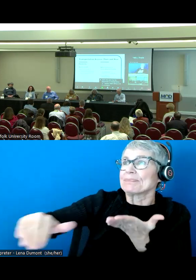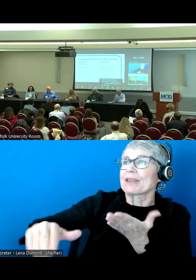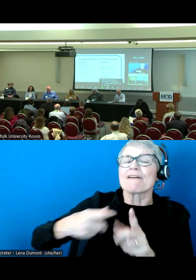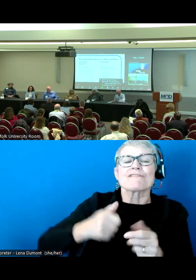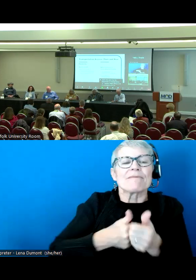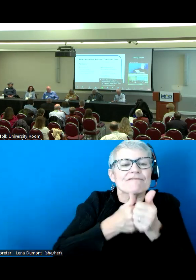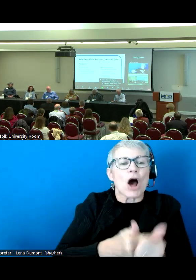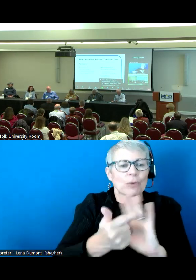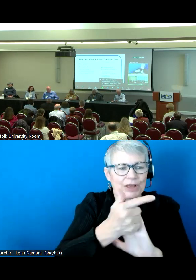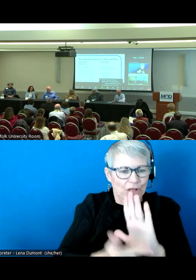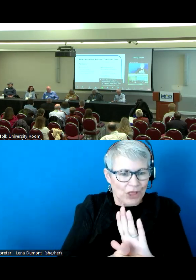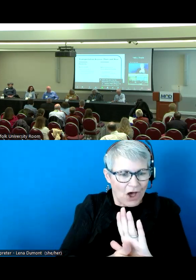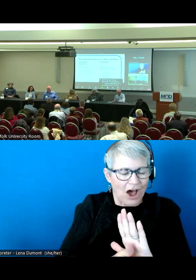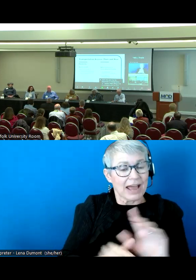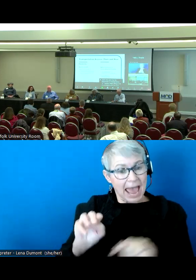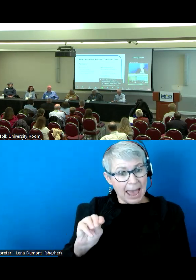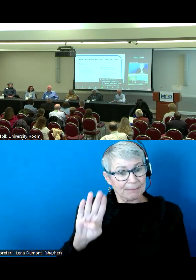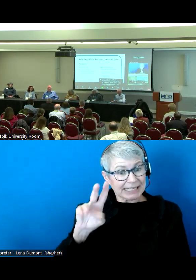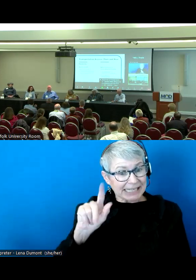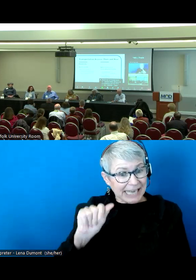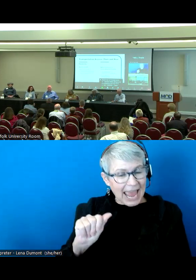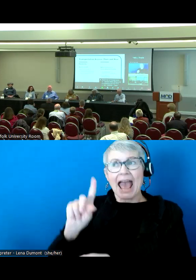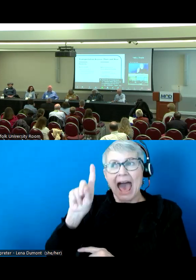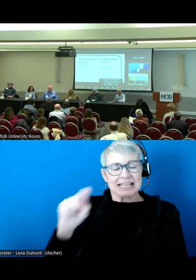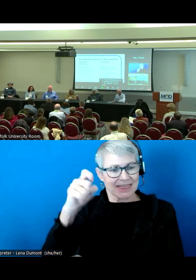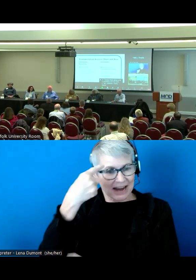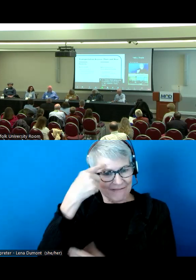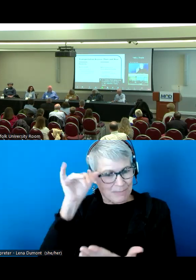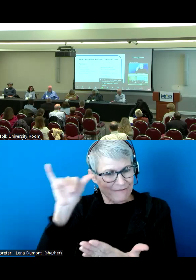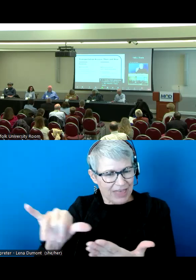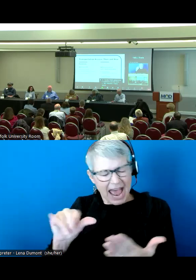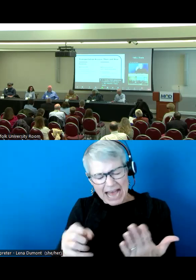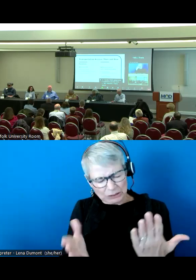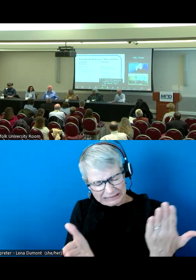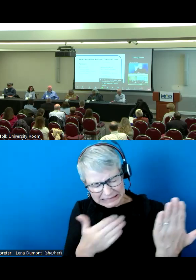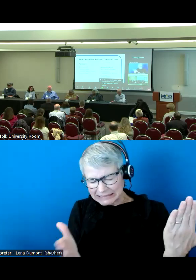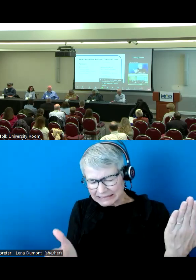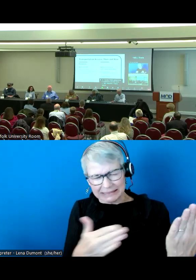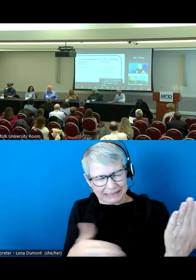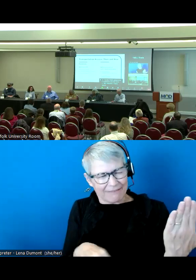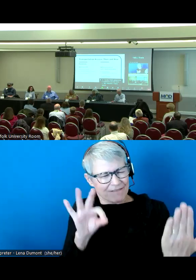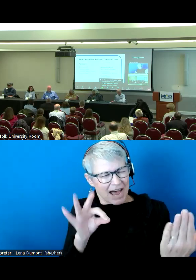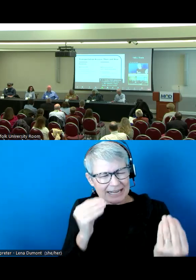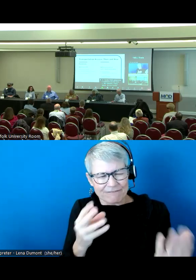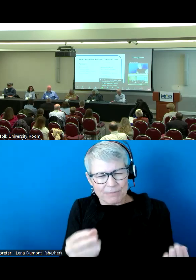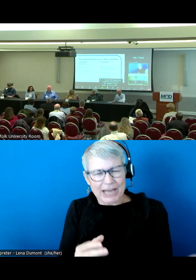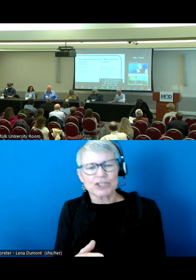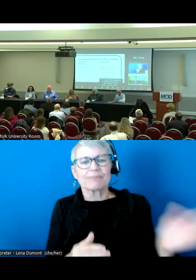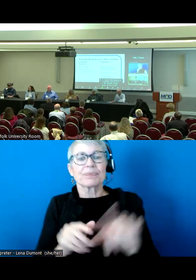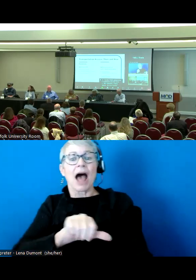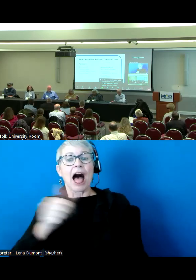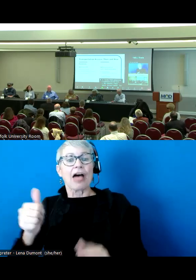Thanks, Joanne. Cepeda, a fierce advocate from Boston,